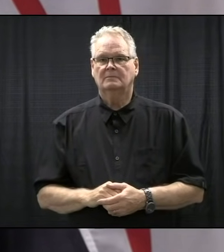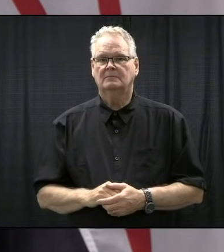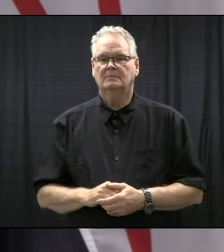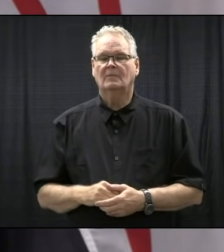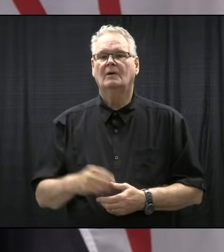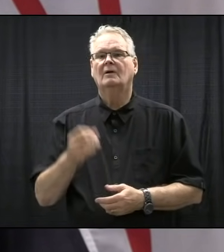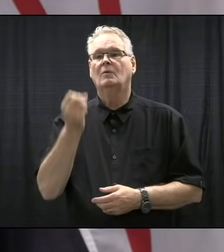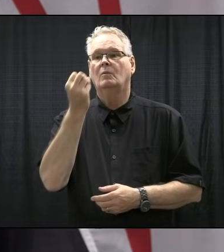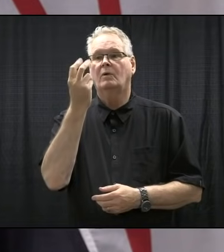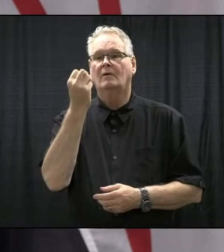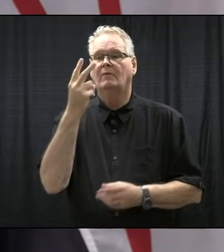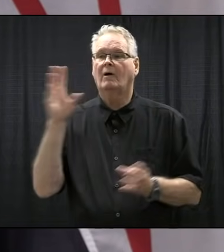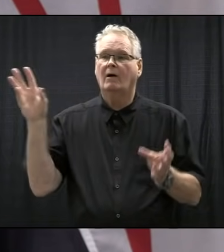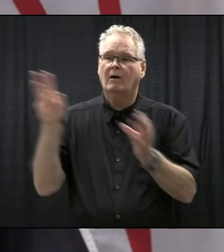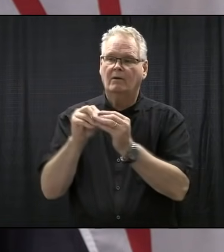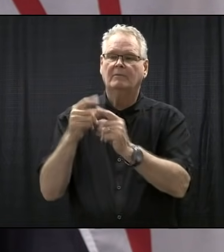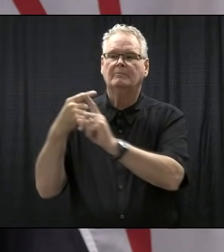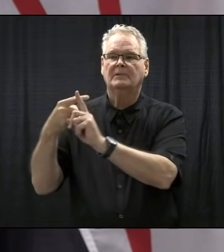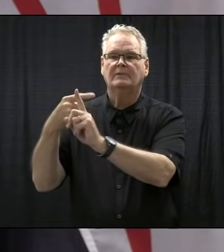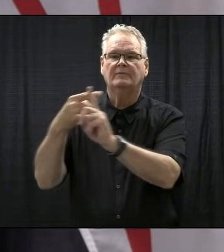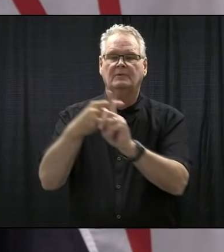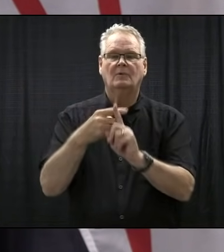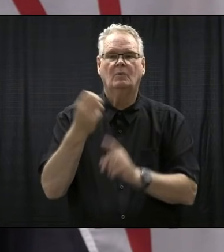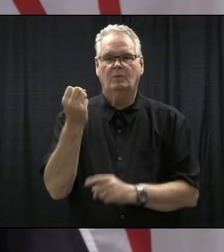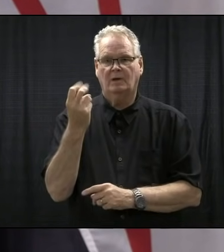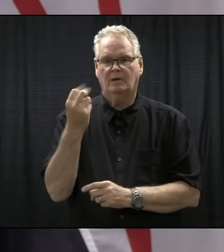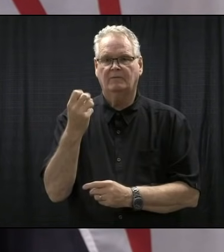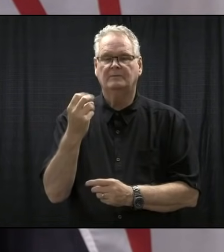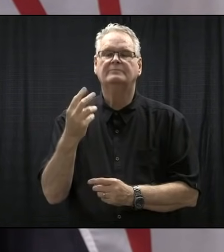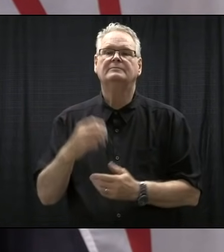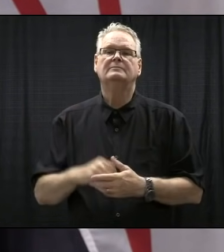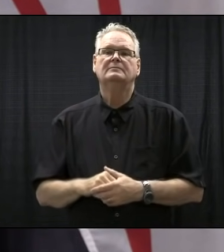of COVID-19. And a total of